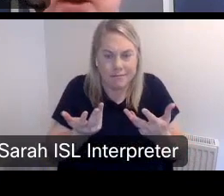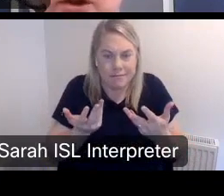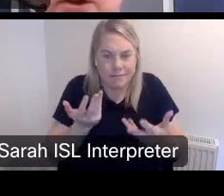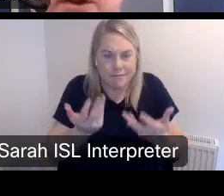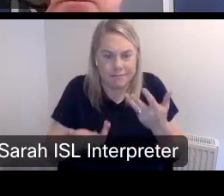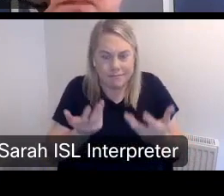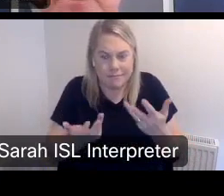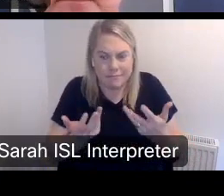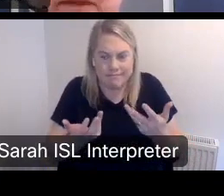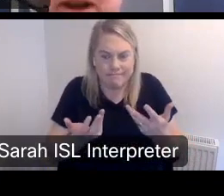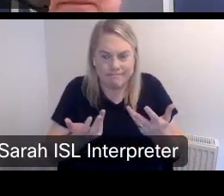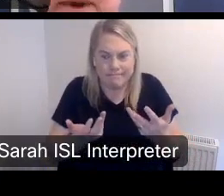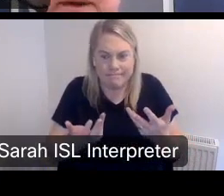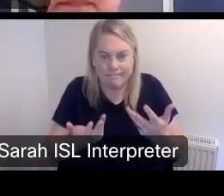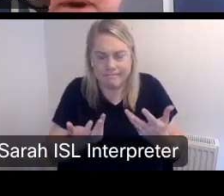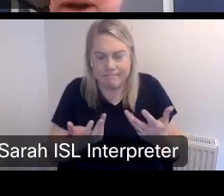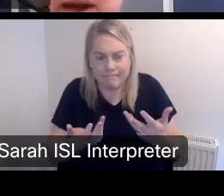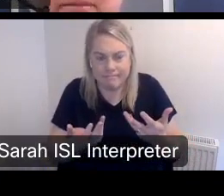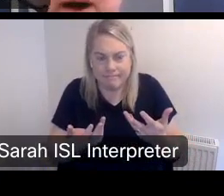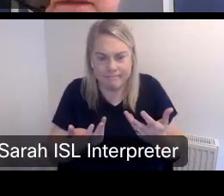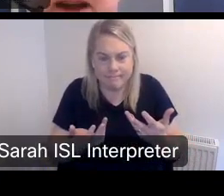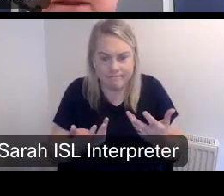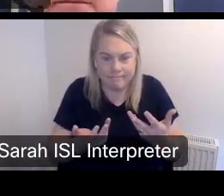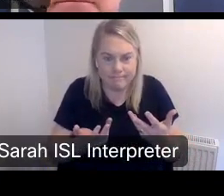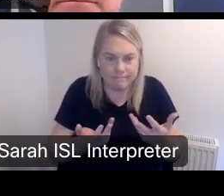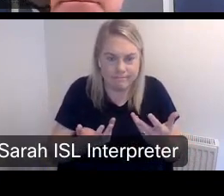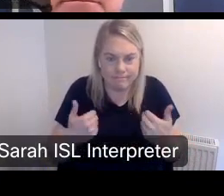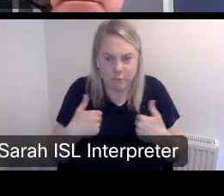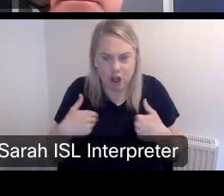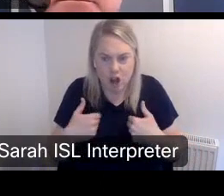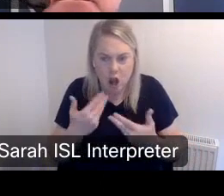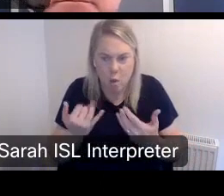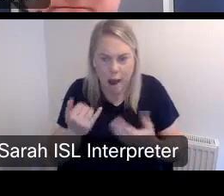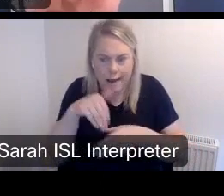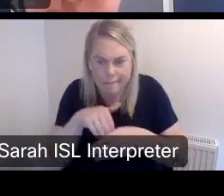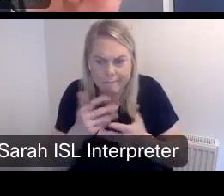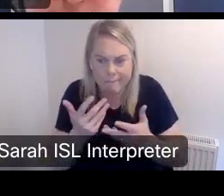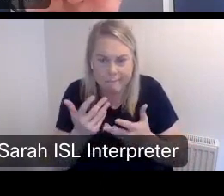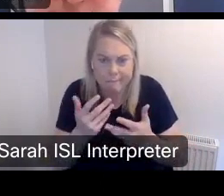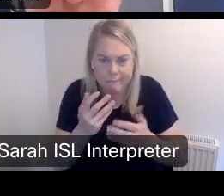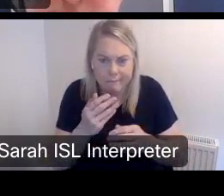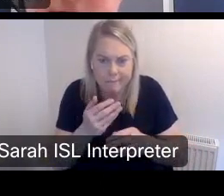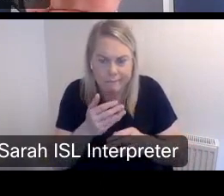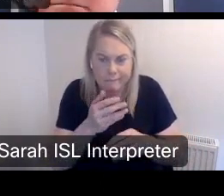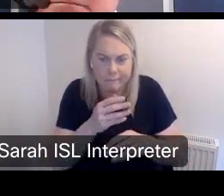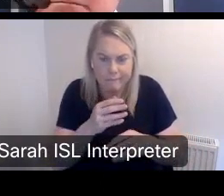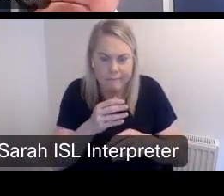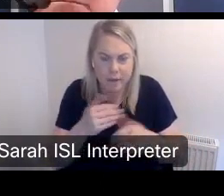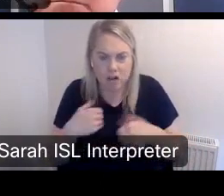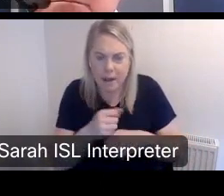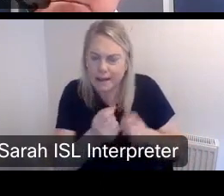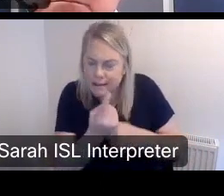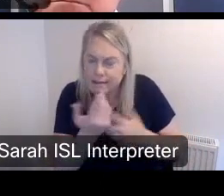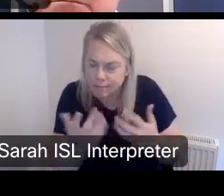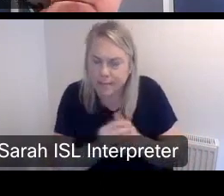your concern might have been part of that? Yeah. And I know even from the assisted decision making